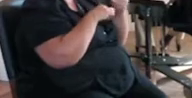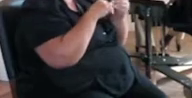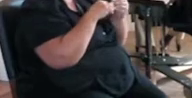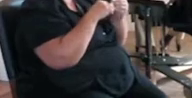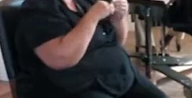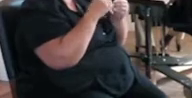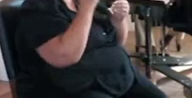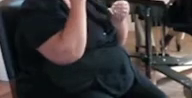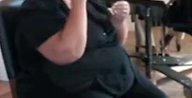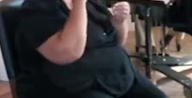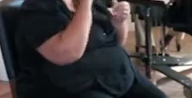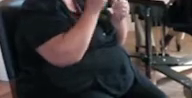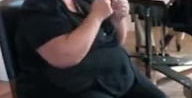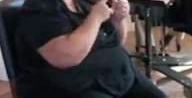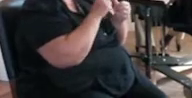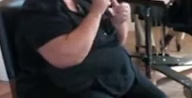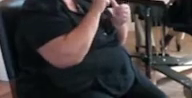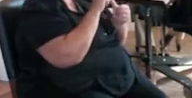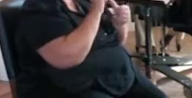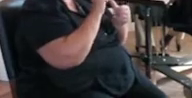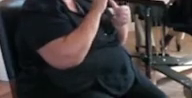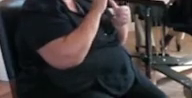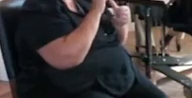and Sue Bartz will tell you about that.